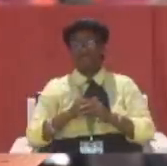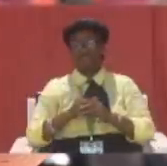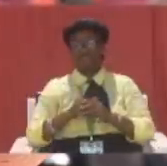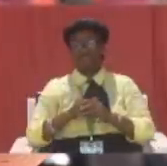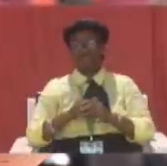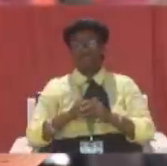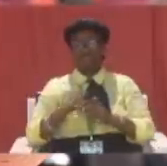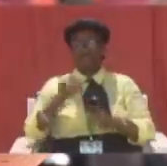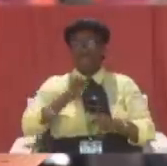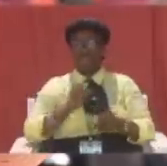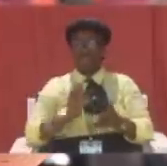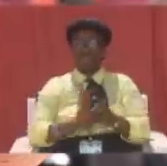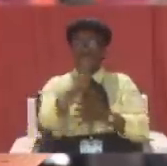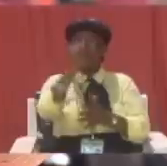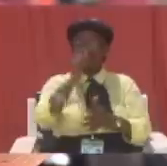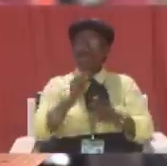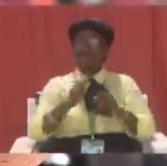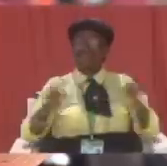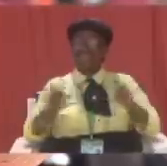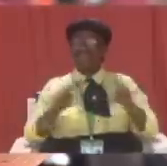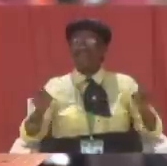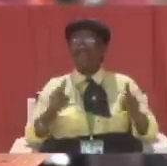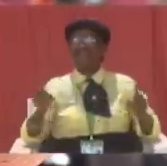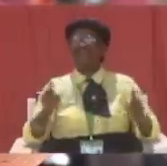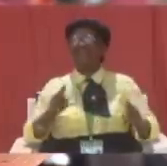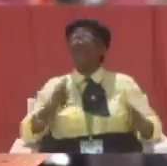I believe very firmly